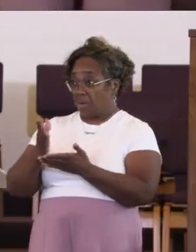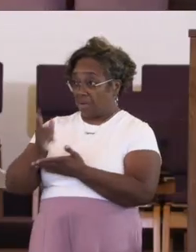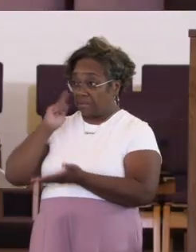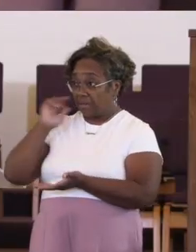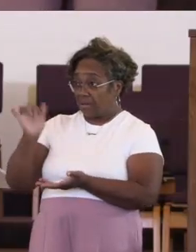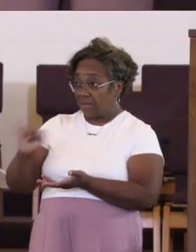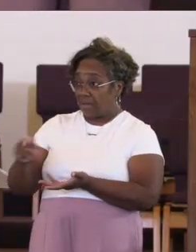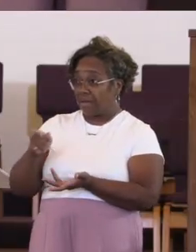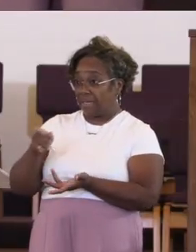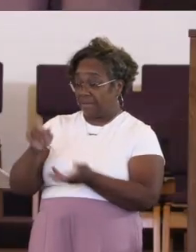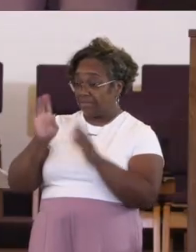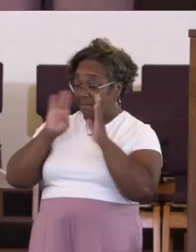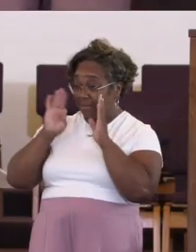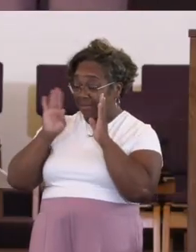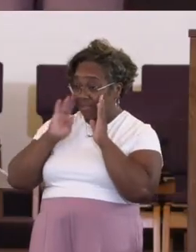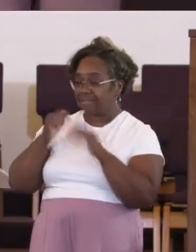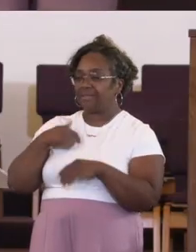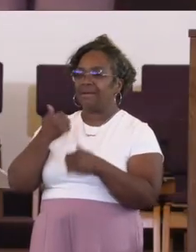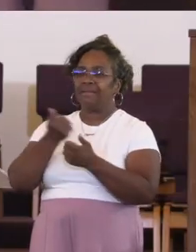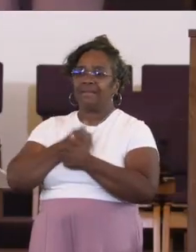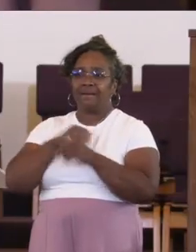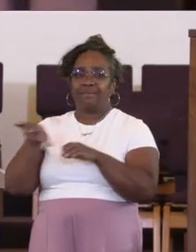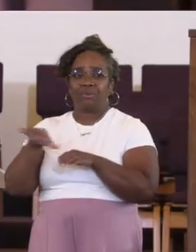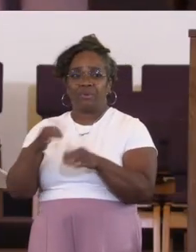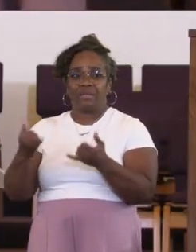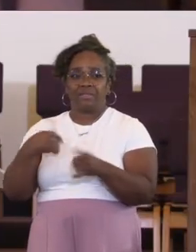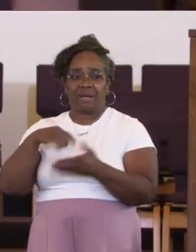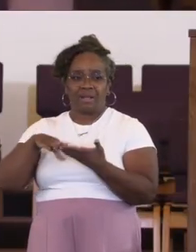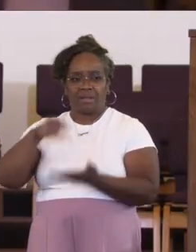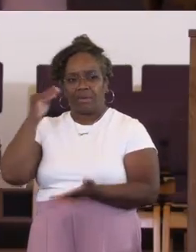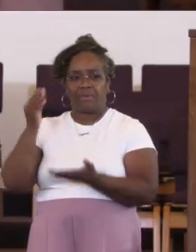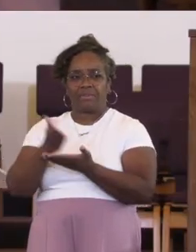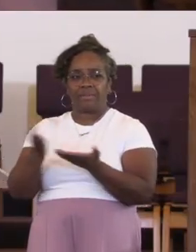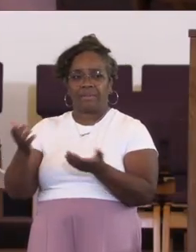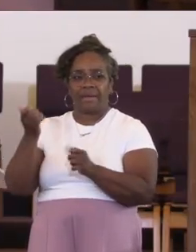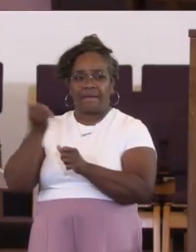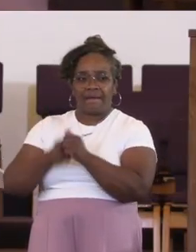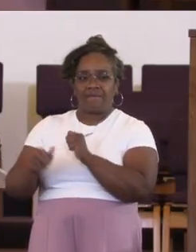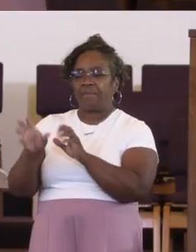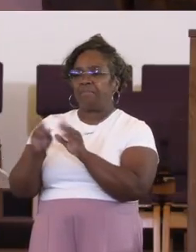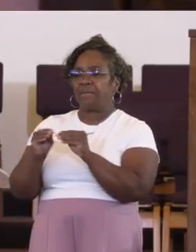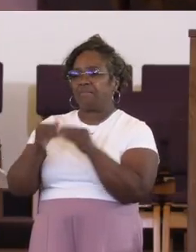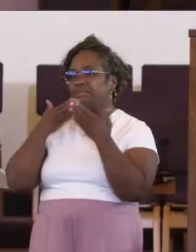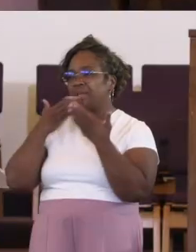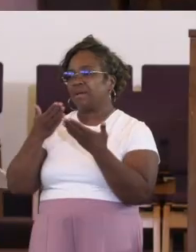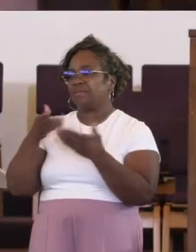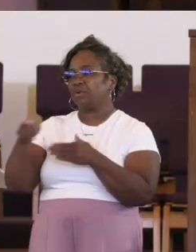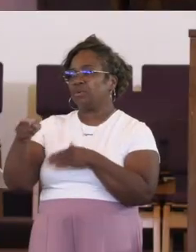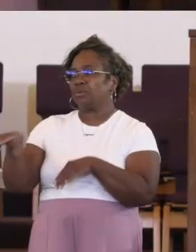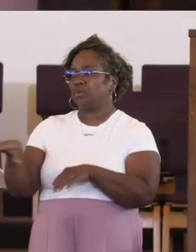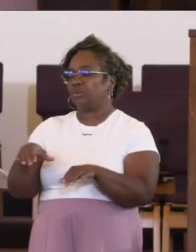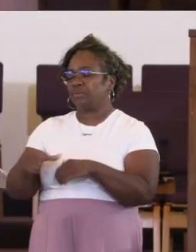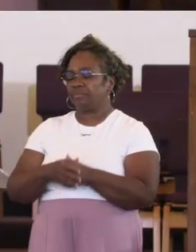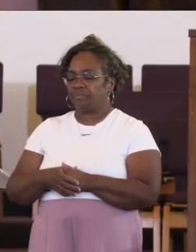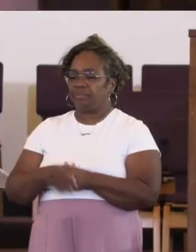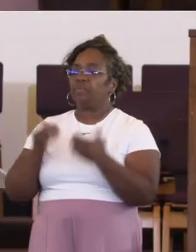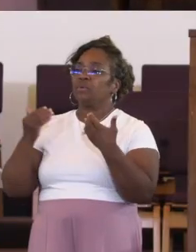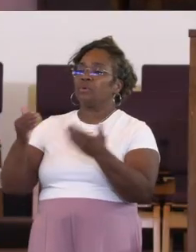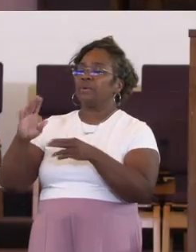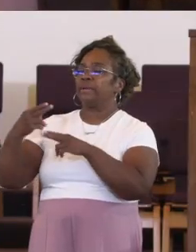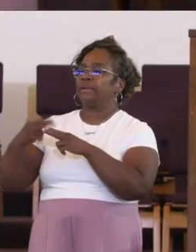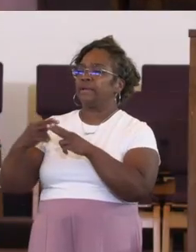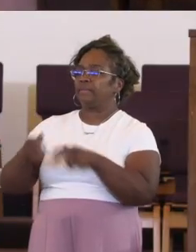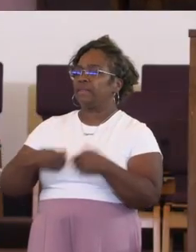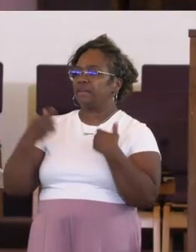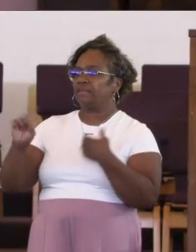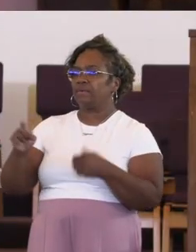his attention. That's why I love doing these. I learn something every meeting. Thank you very much for what you're doing. Go ahead. Tell us your name, what neighborhood you're from.